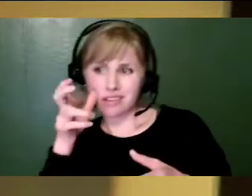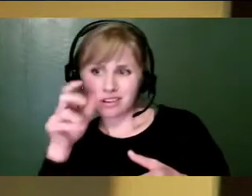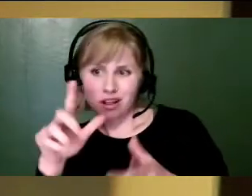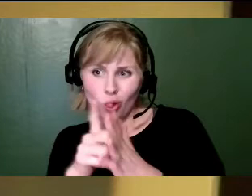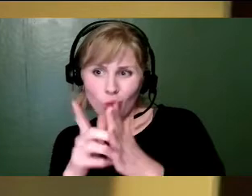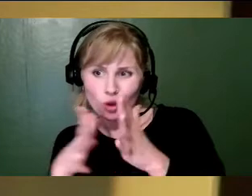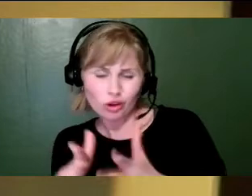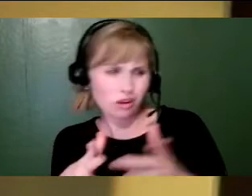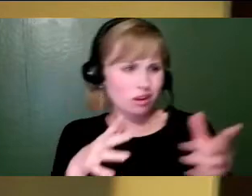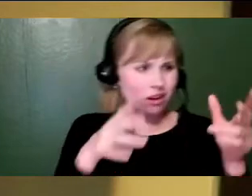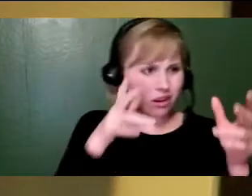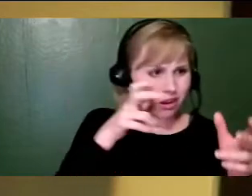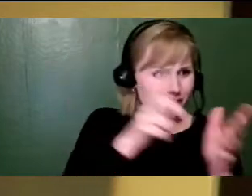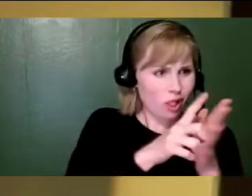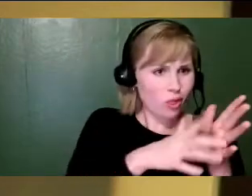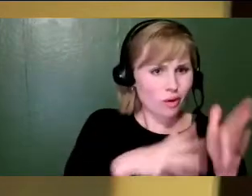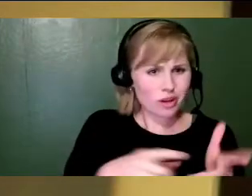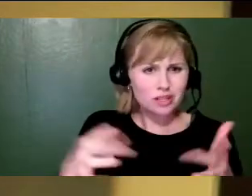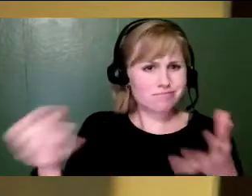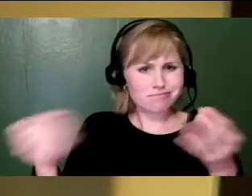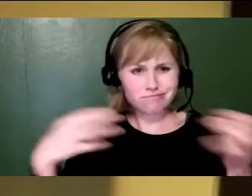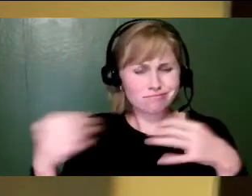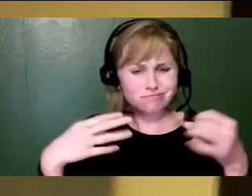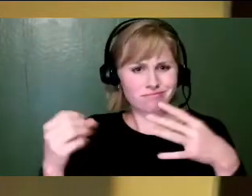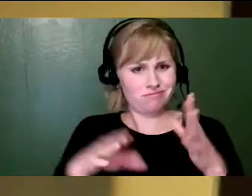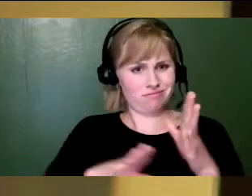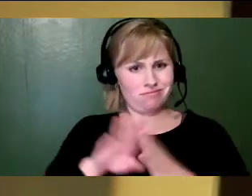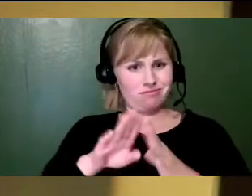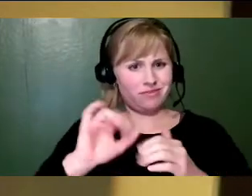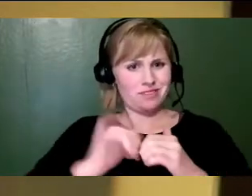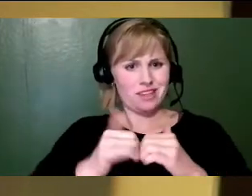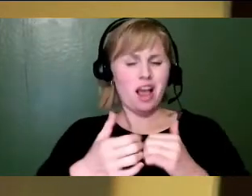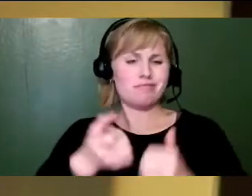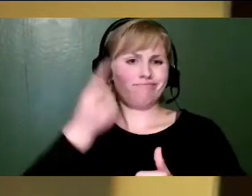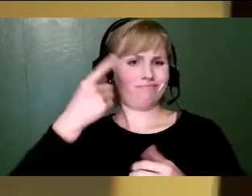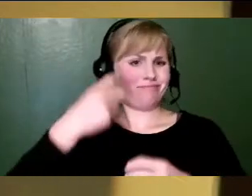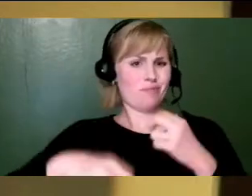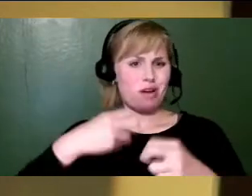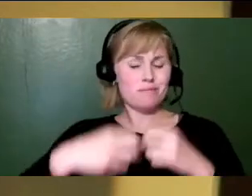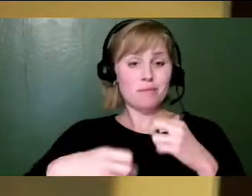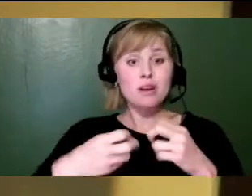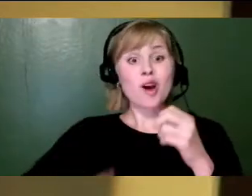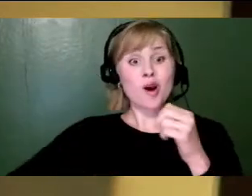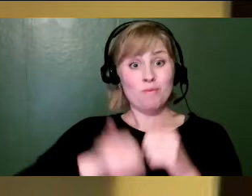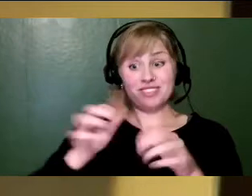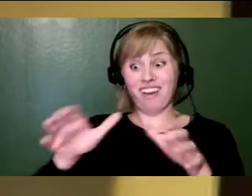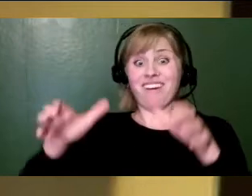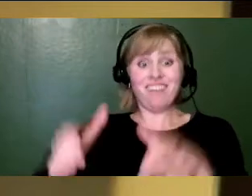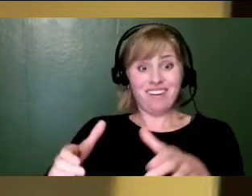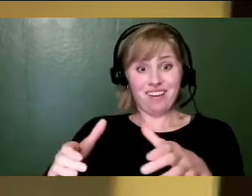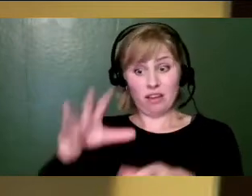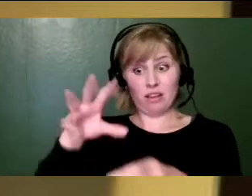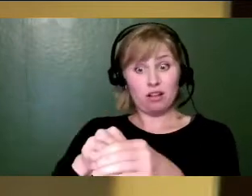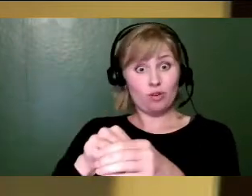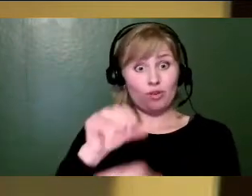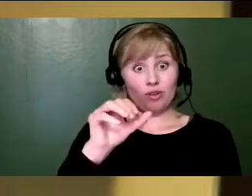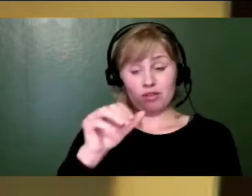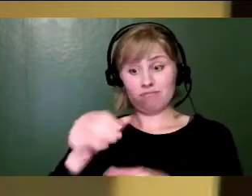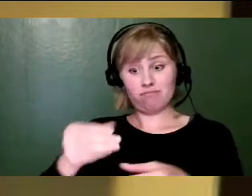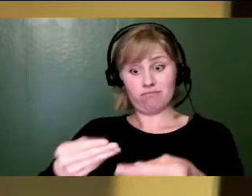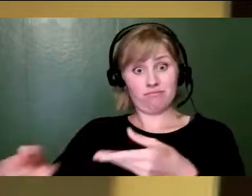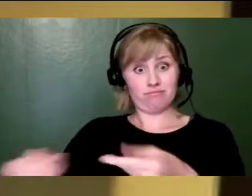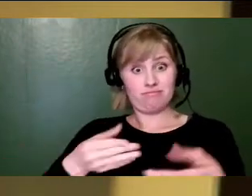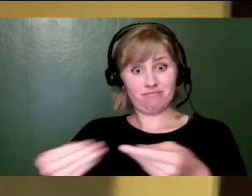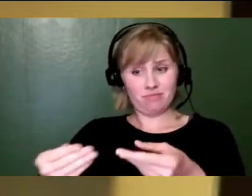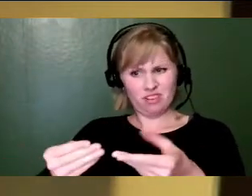understand the problem. Most arbitrations are confidential, and it's hard to collect robust data on a professional